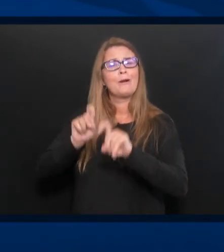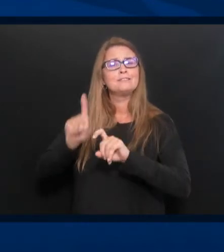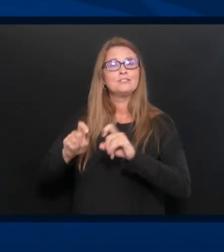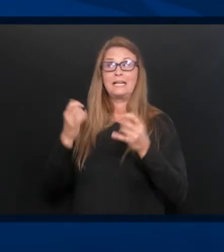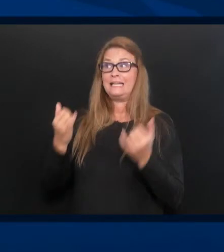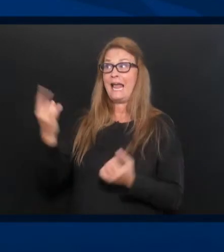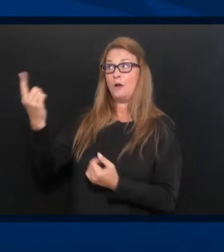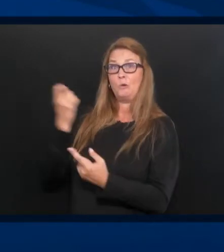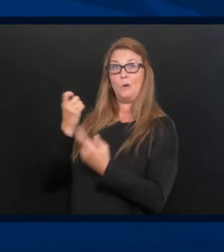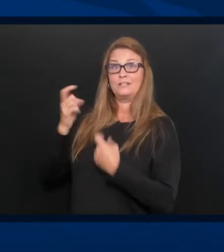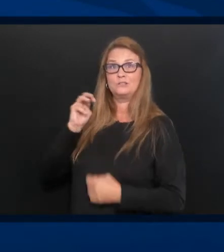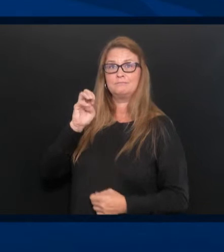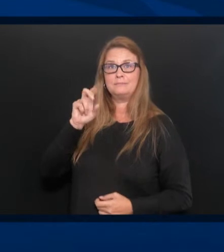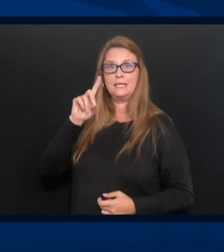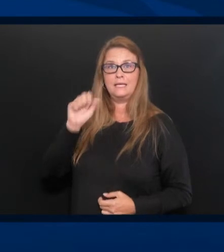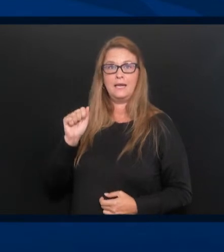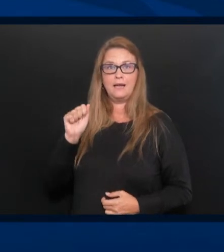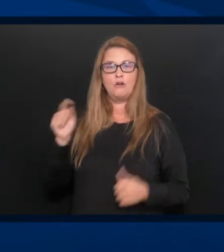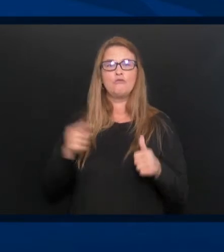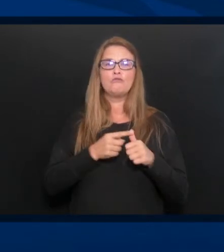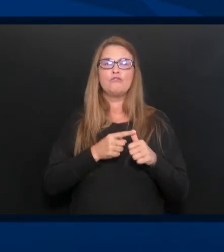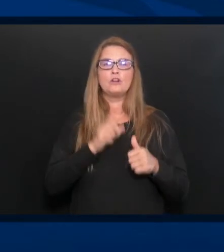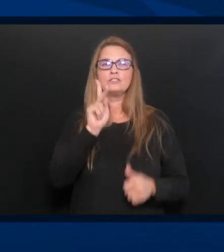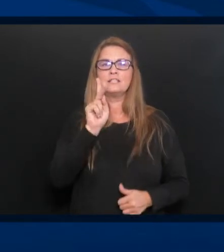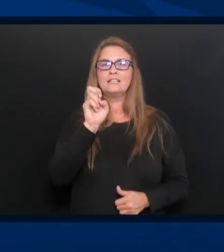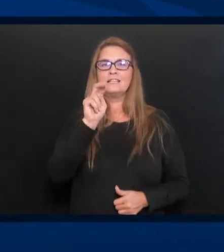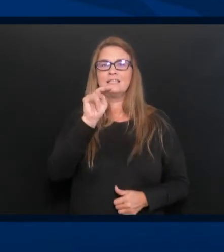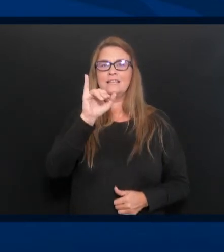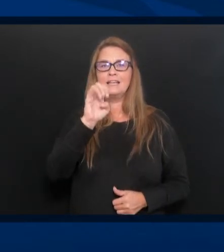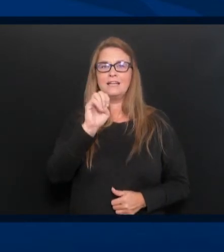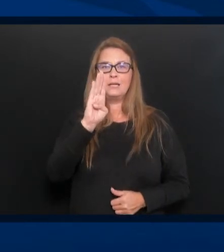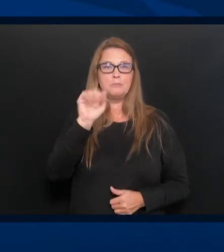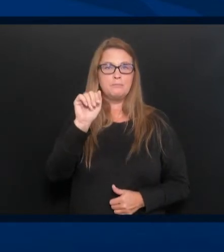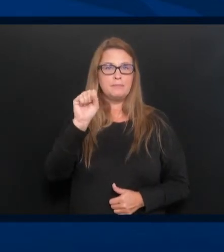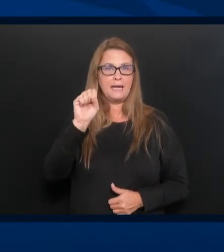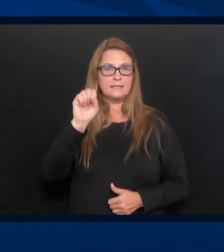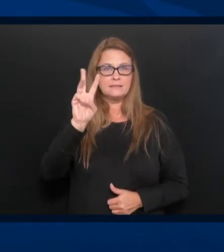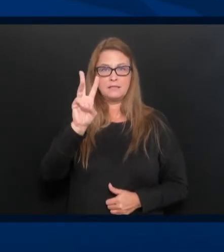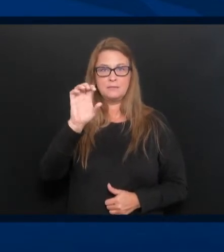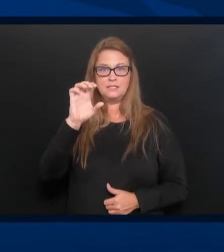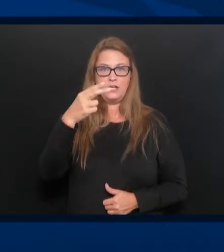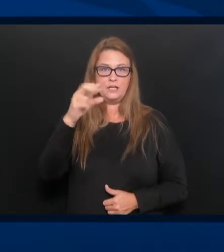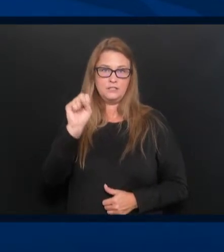questions from members of the media. The first today from Kenny Bass with WCHS and Fox 11.